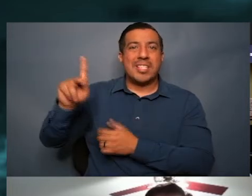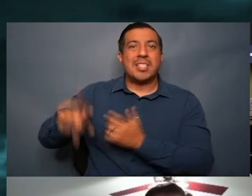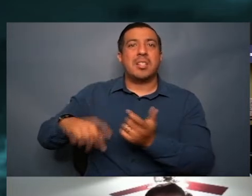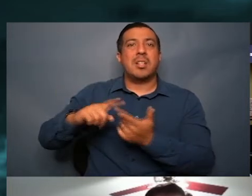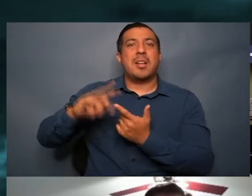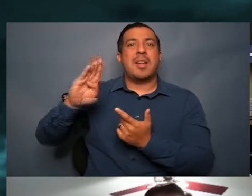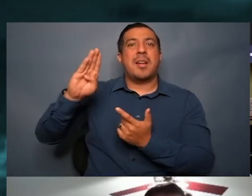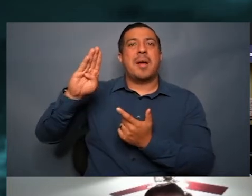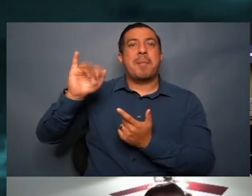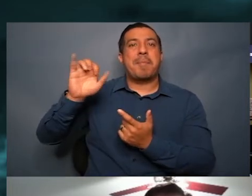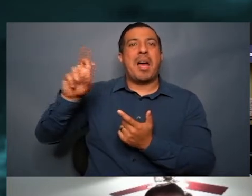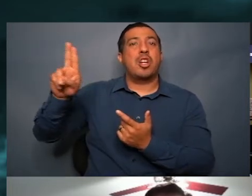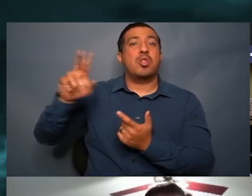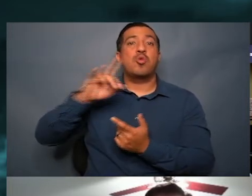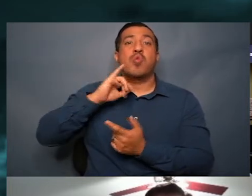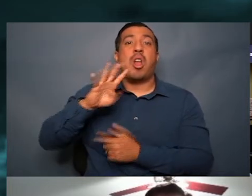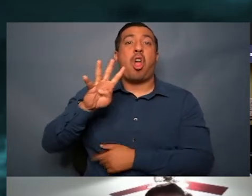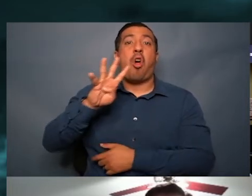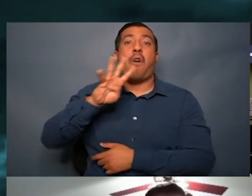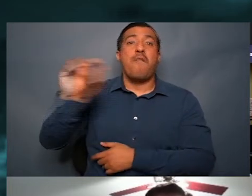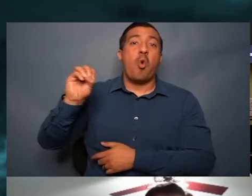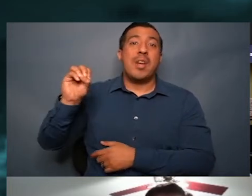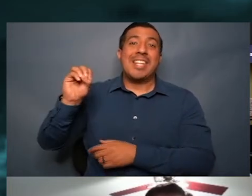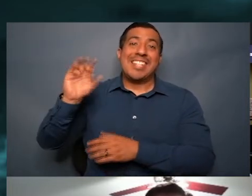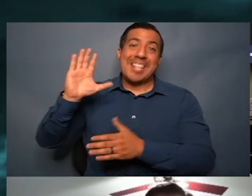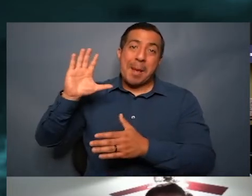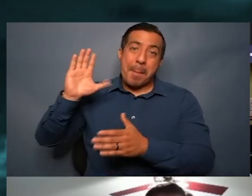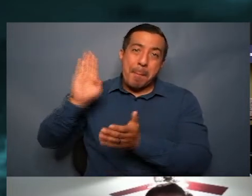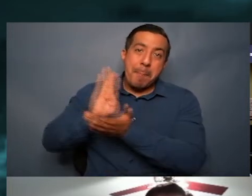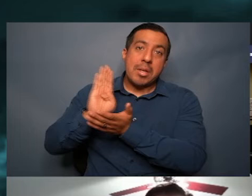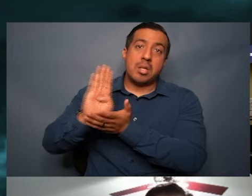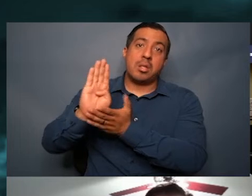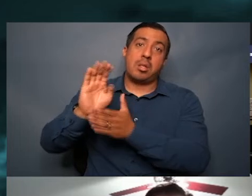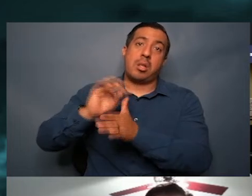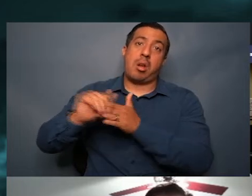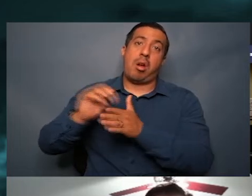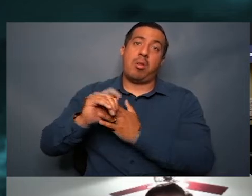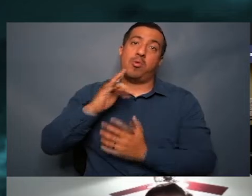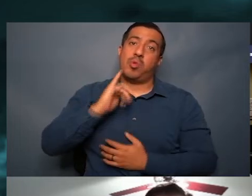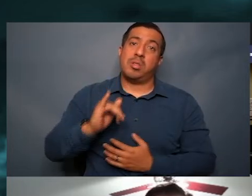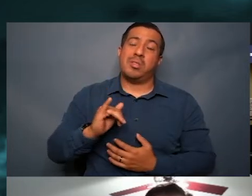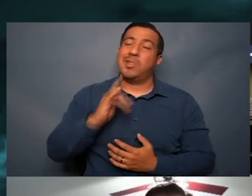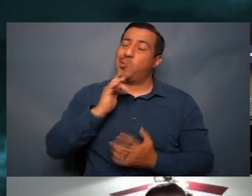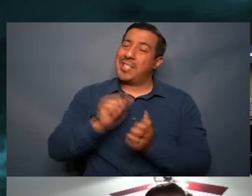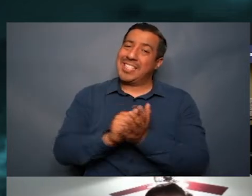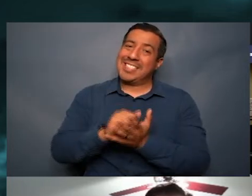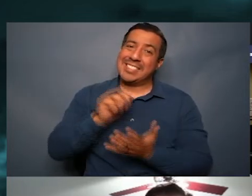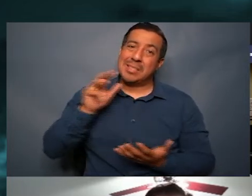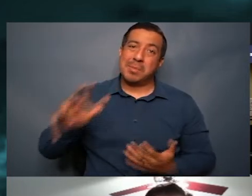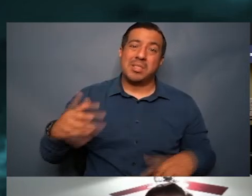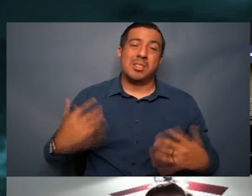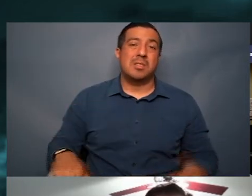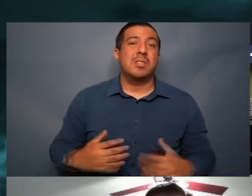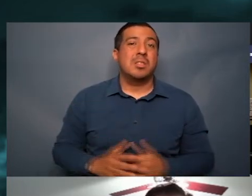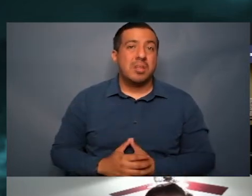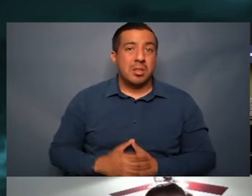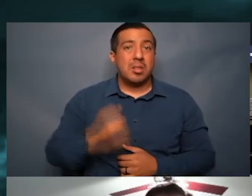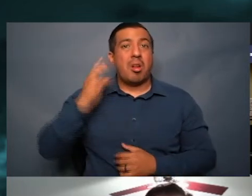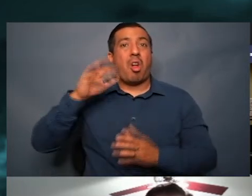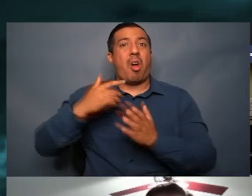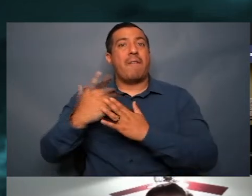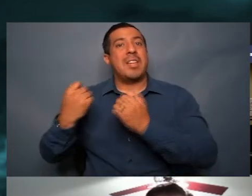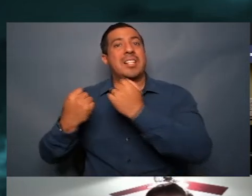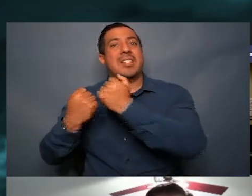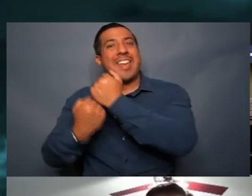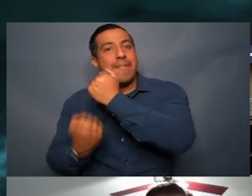a $40 billion effort. And so it's an extraordinarily expensive effort with respect to infrastructure,